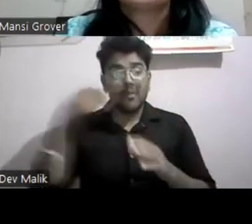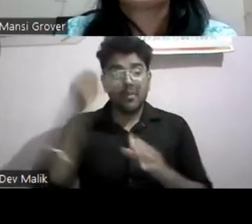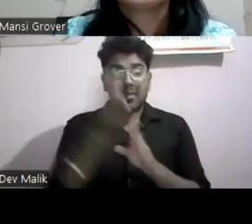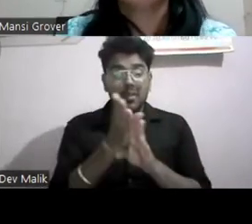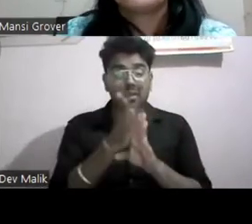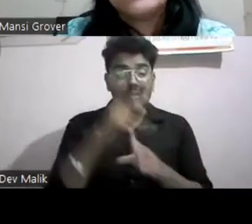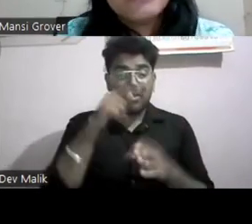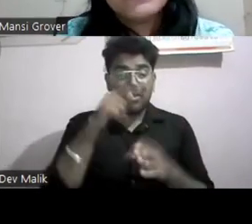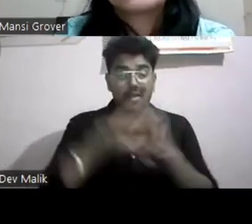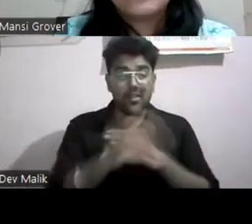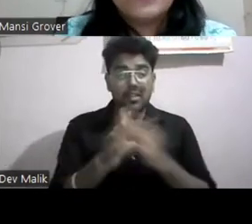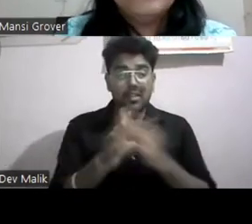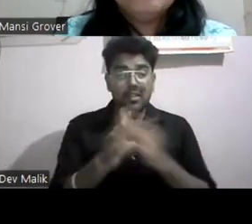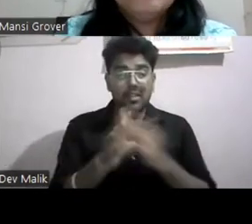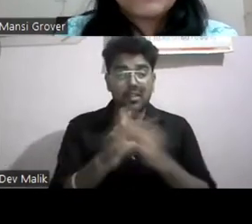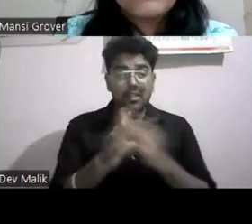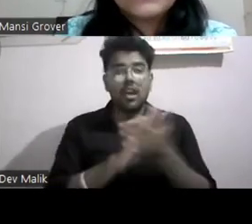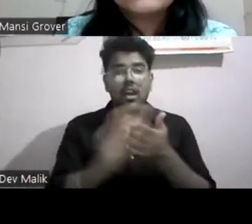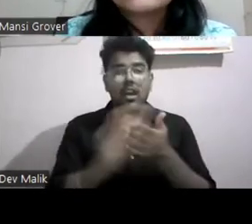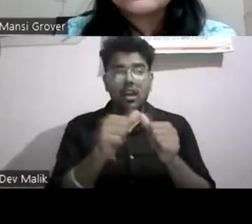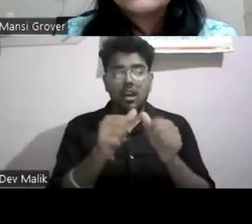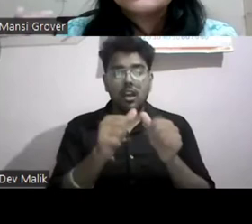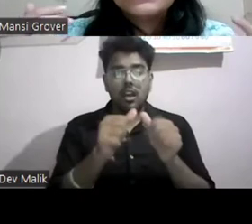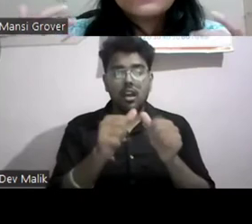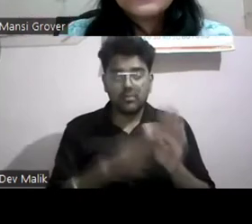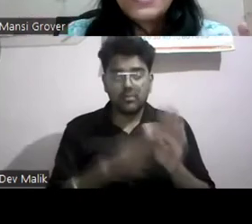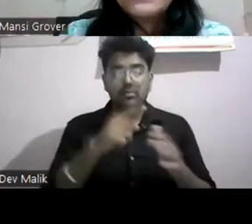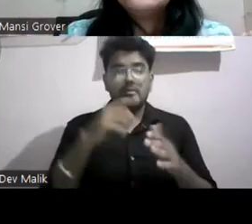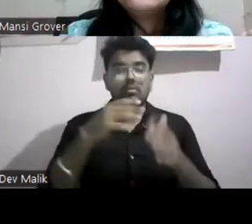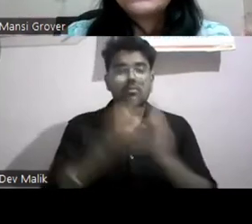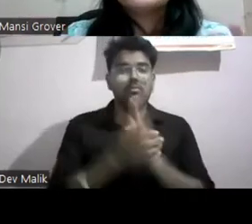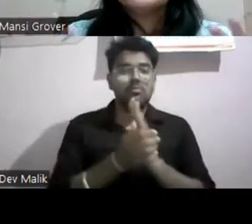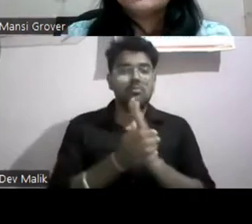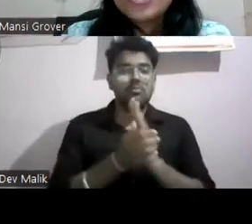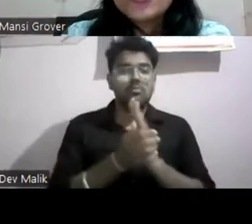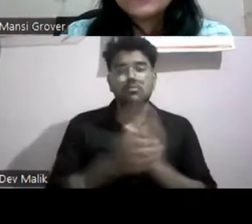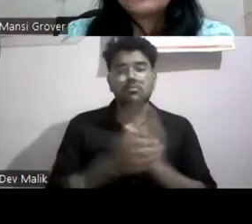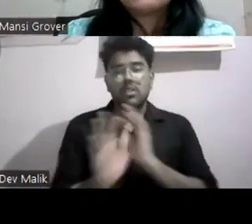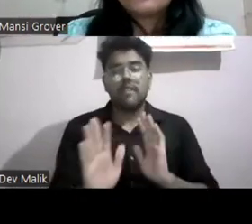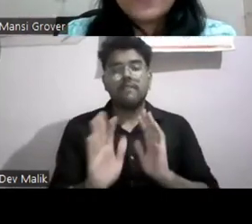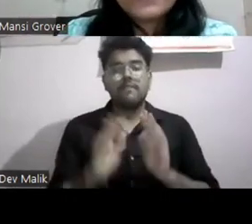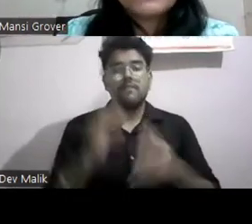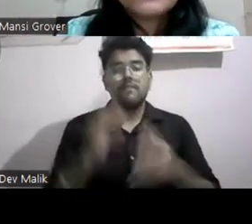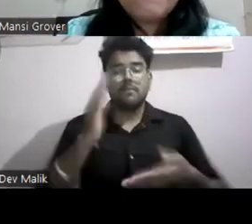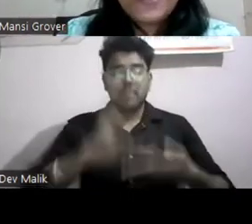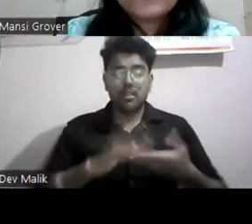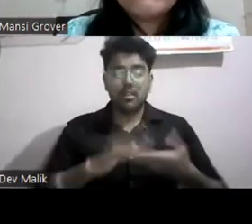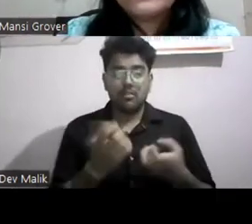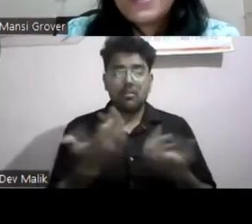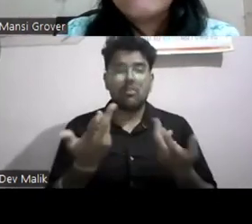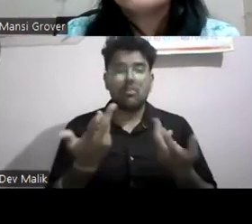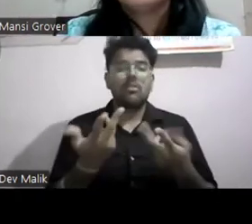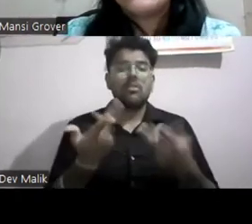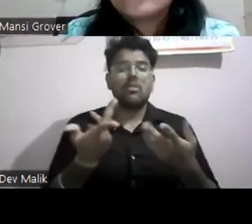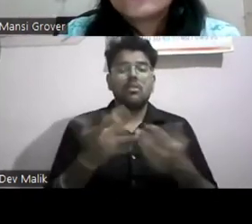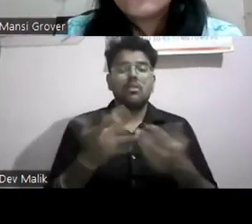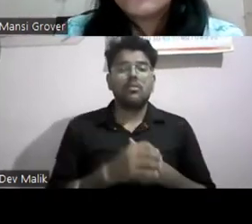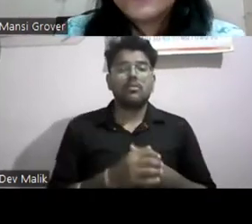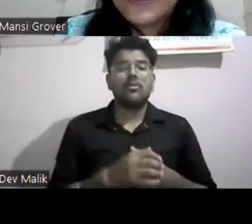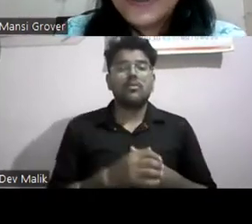this you also saw in My Name is Khan, that this general idea that an individual on autism spectrum will have